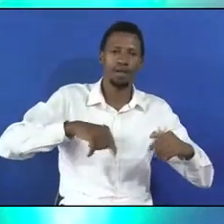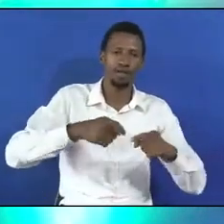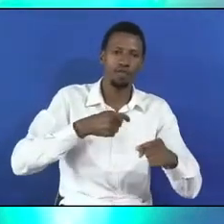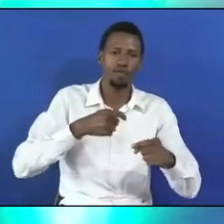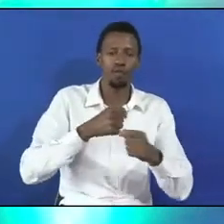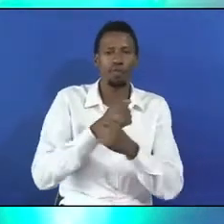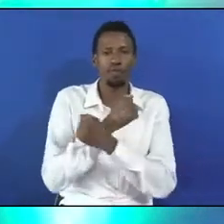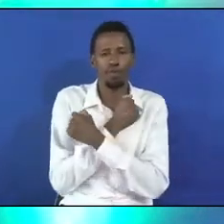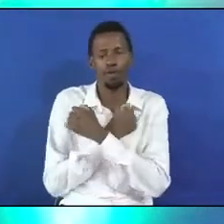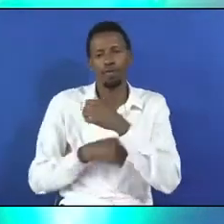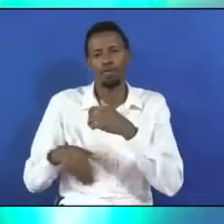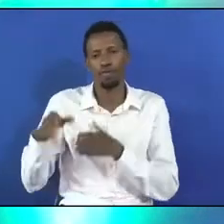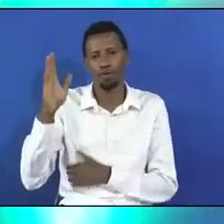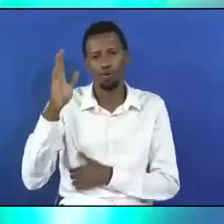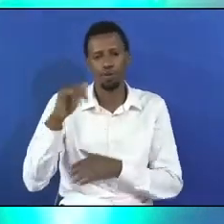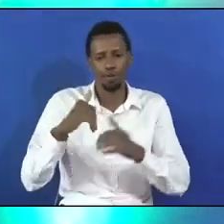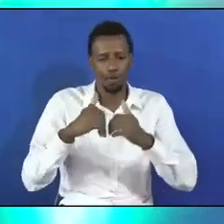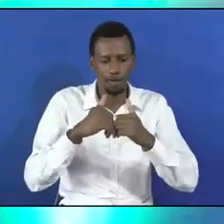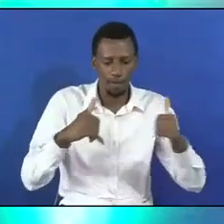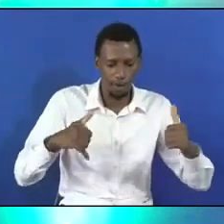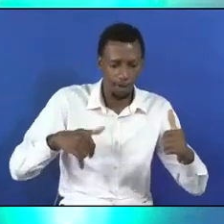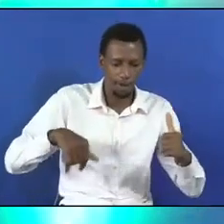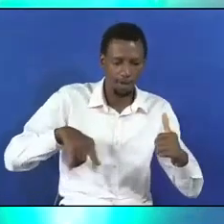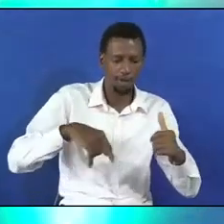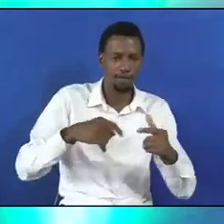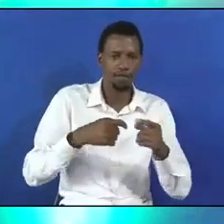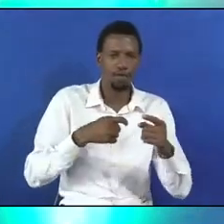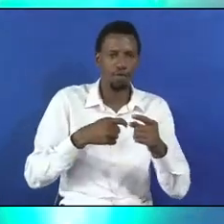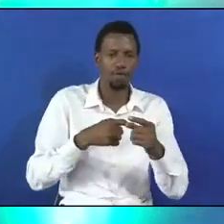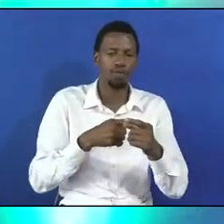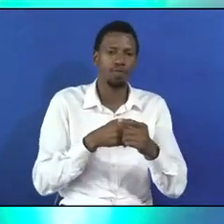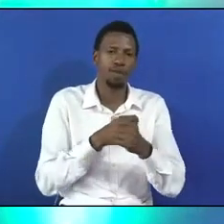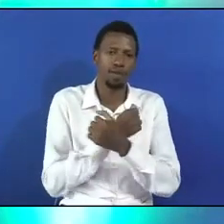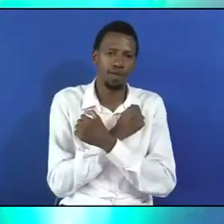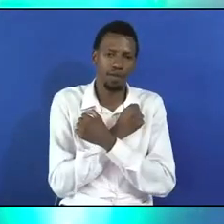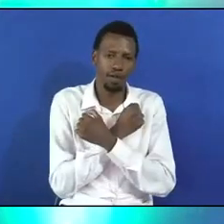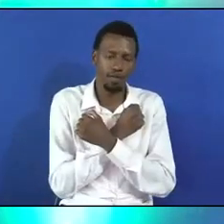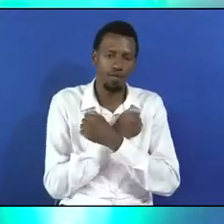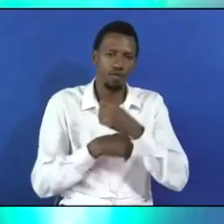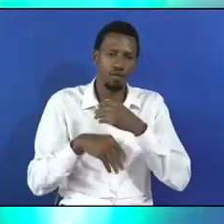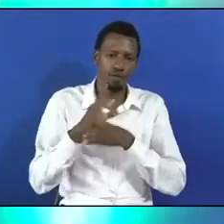another, and we are separated. We hate one another.